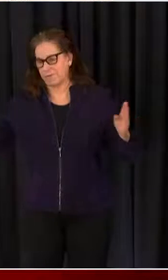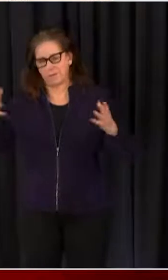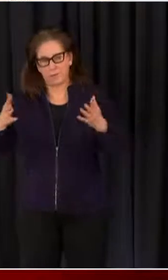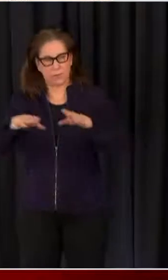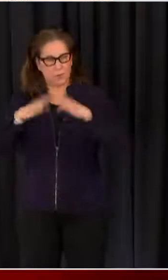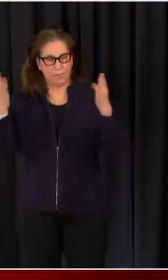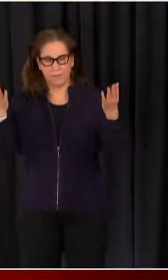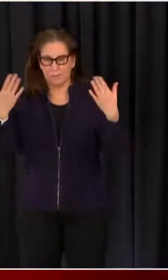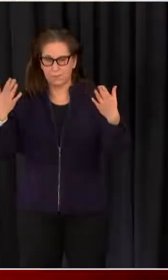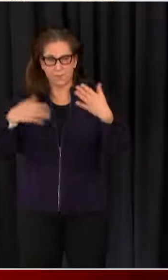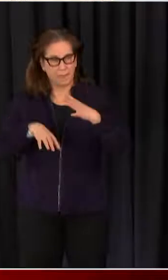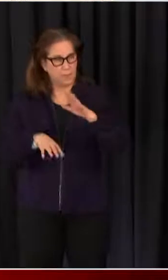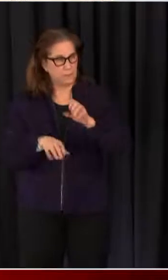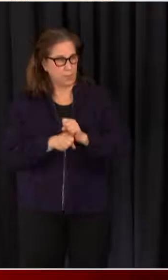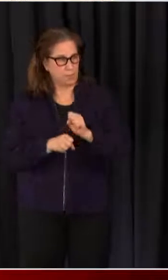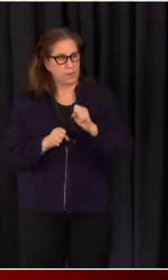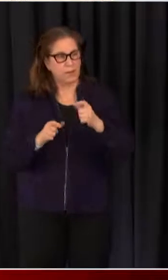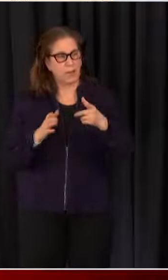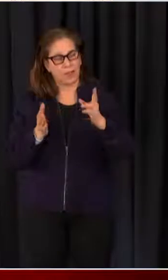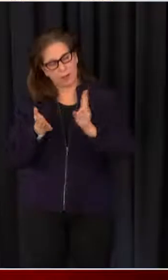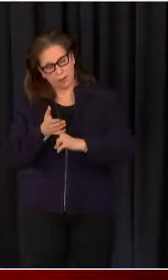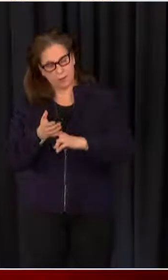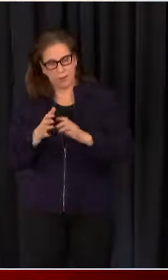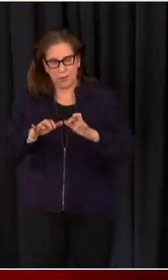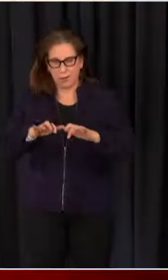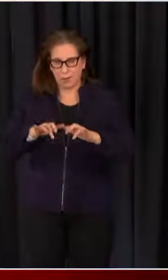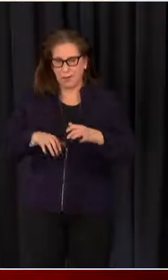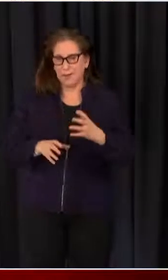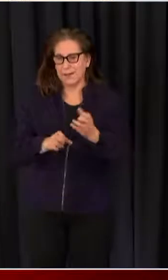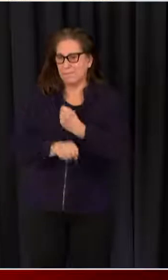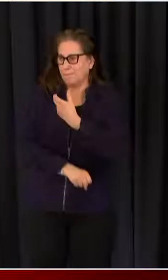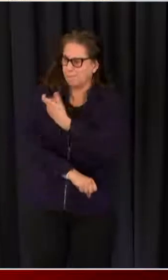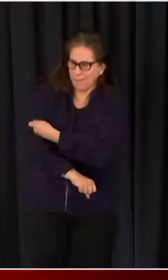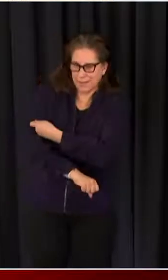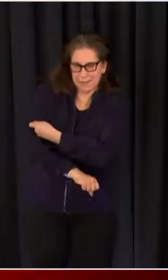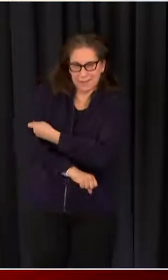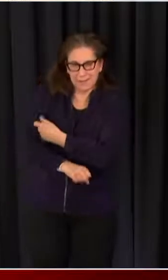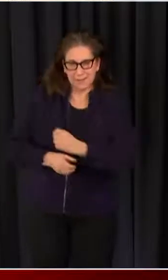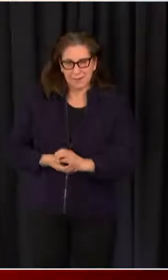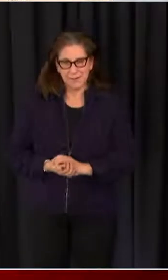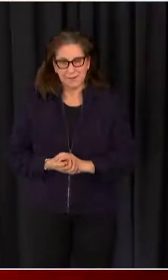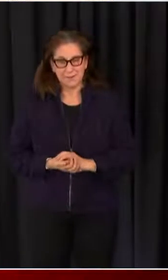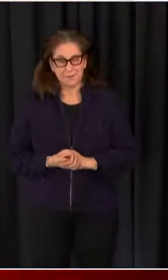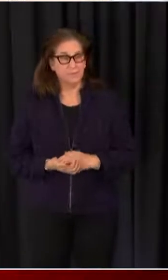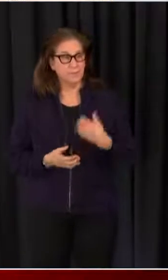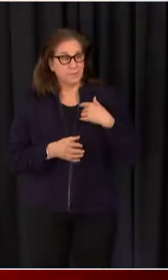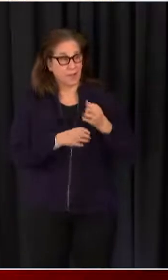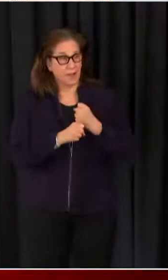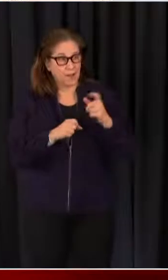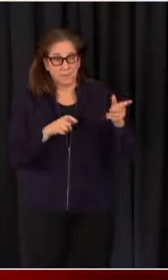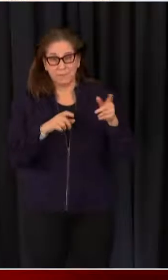codes can log in. I've gotten a report from the team that